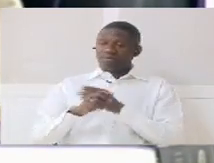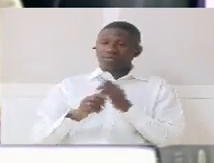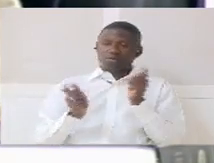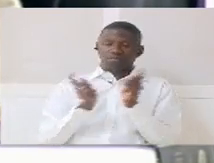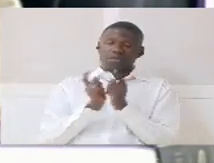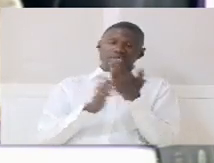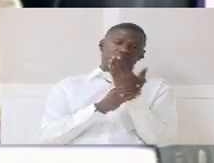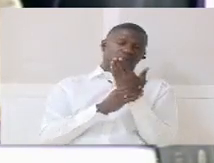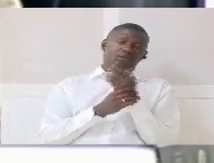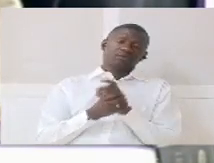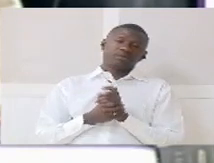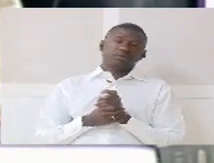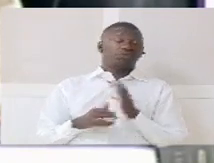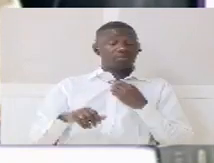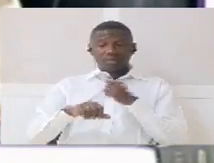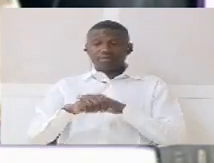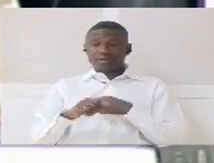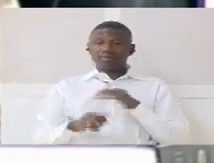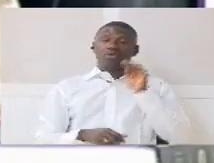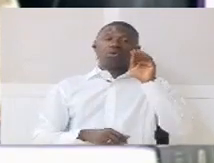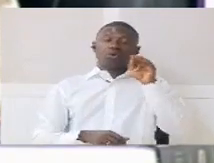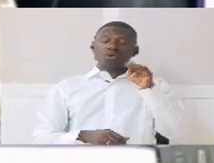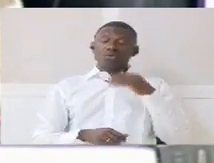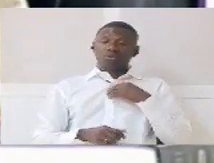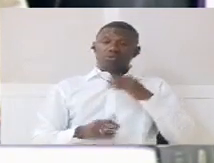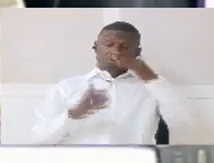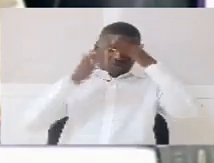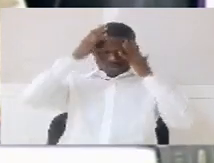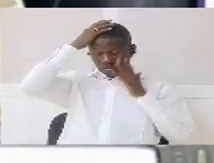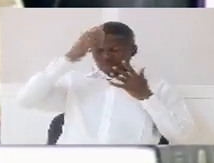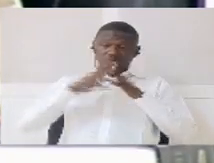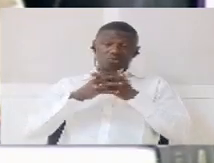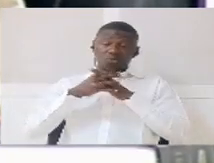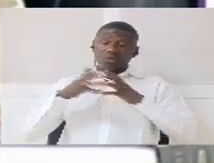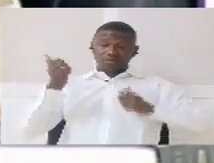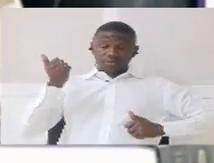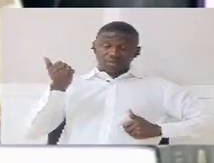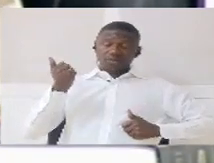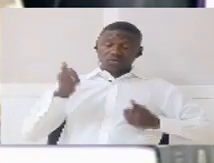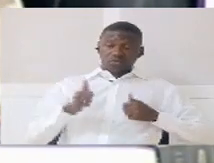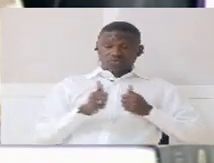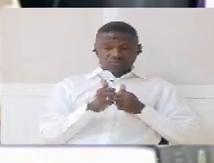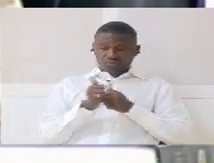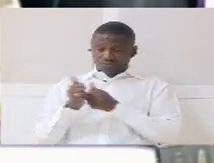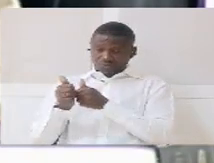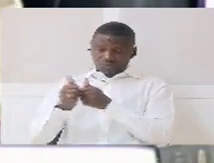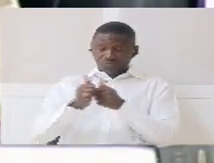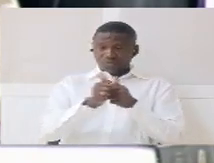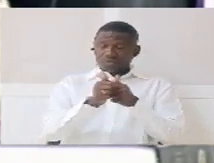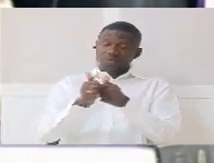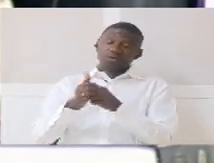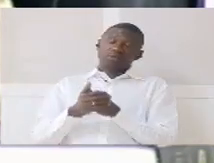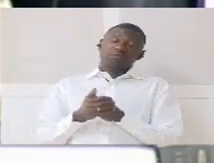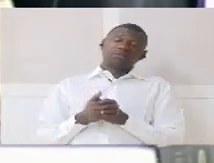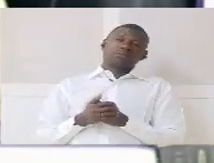In some occasions, they will even have to call soldiers to be backup to escort you to the hospital. So call. They use as backup